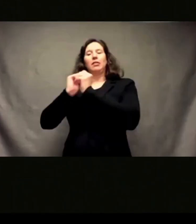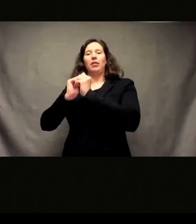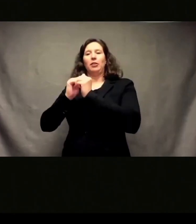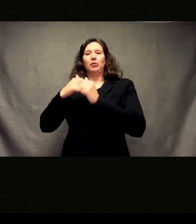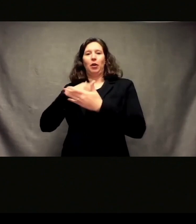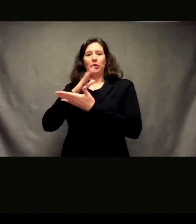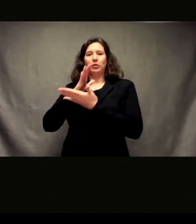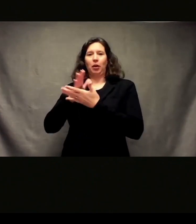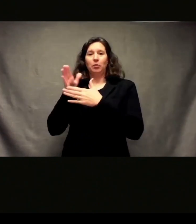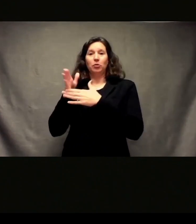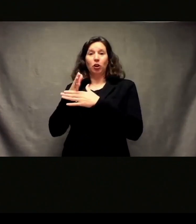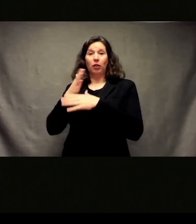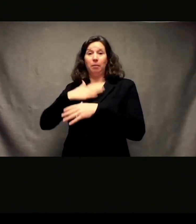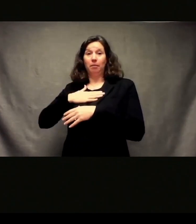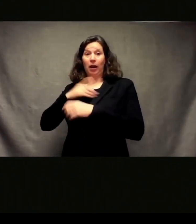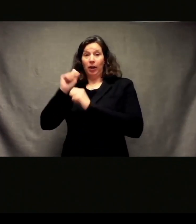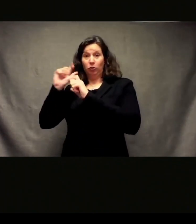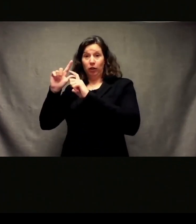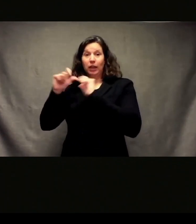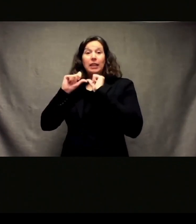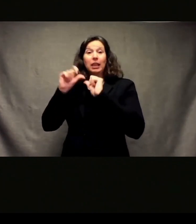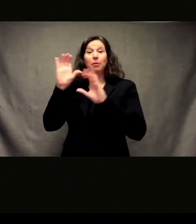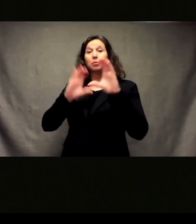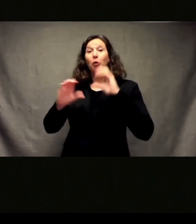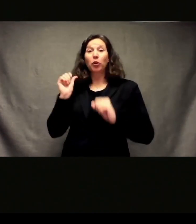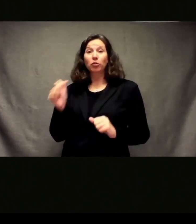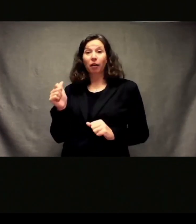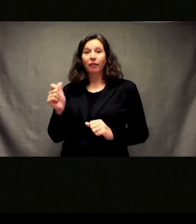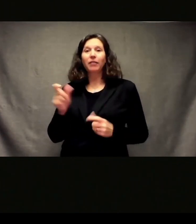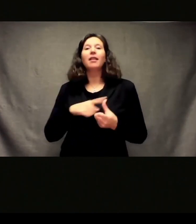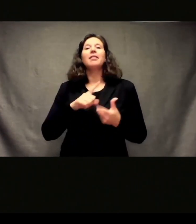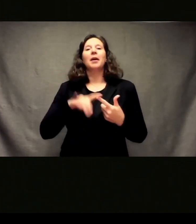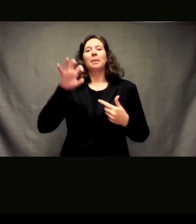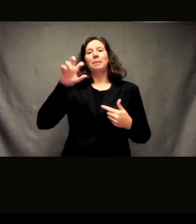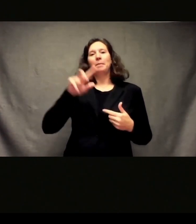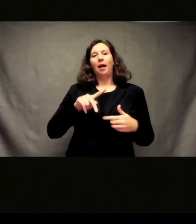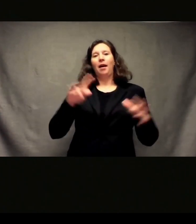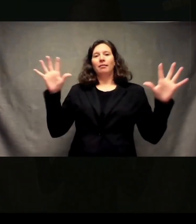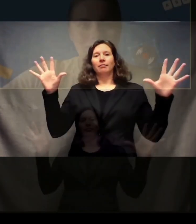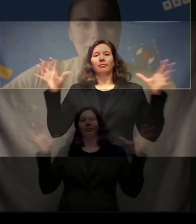my screen for now, keep exploring, and we'll come back together in a couple minutes.